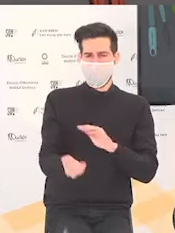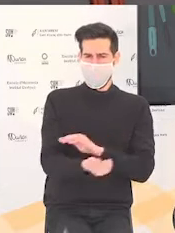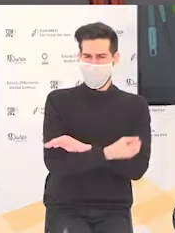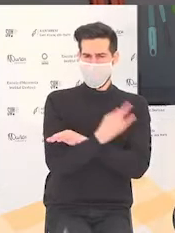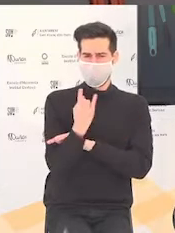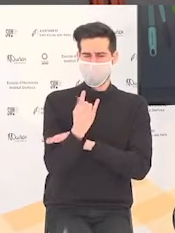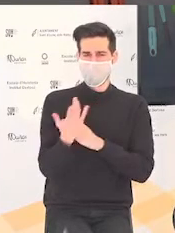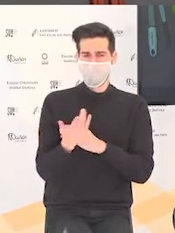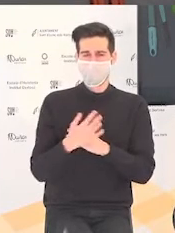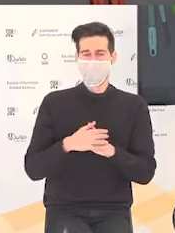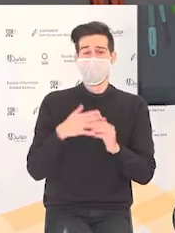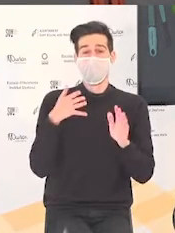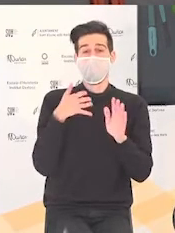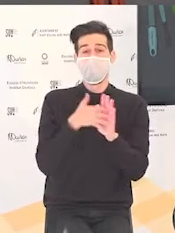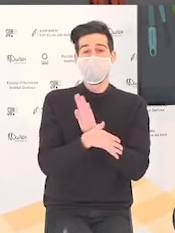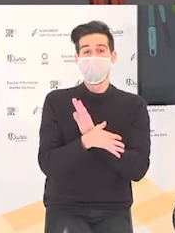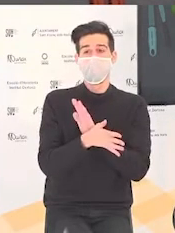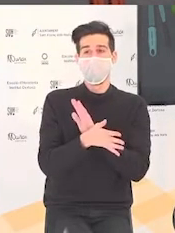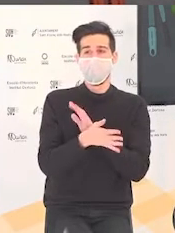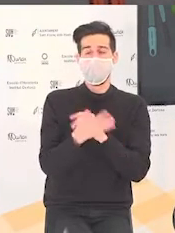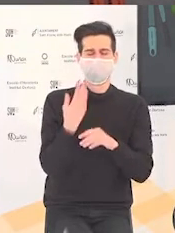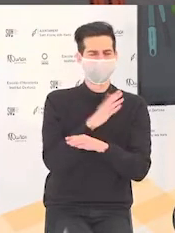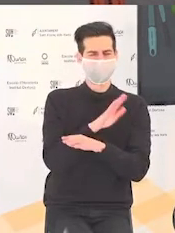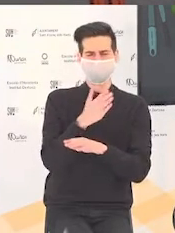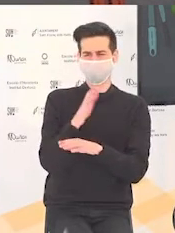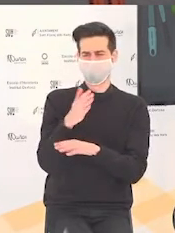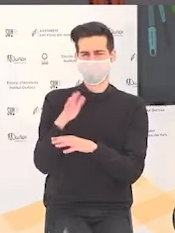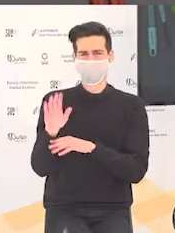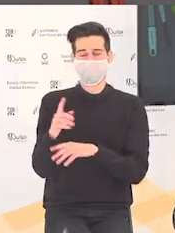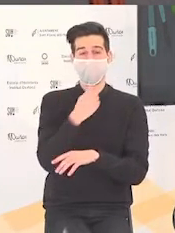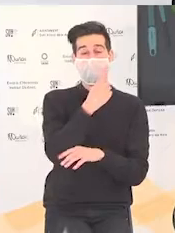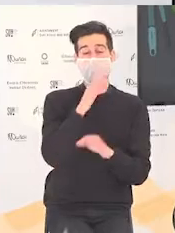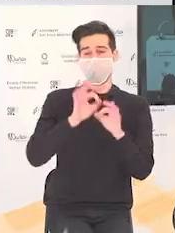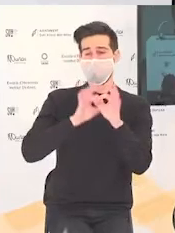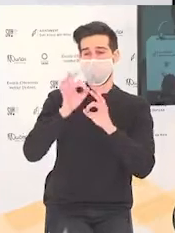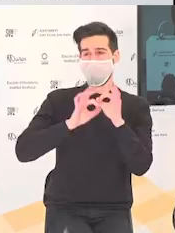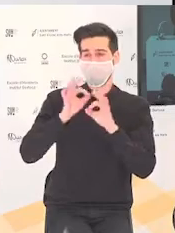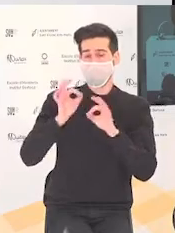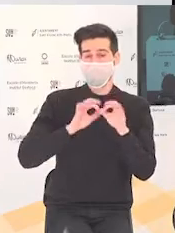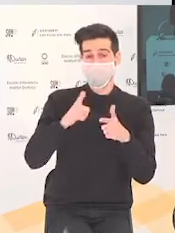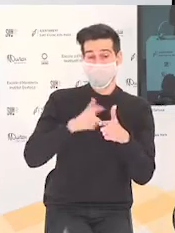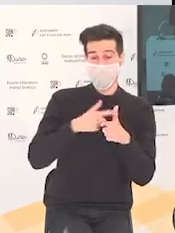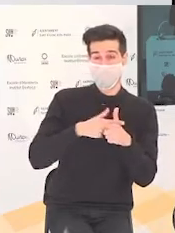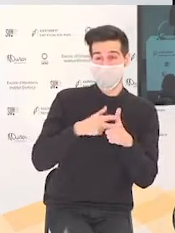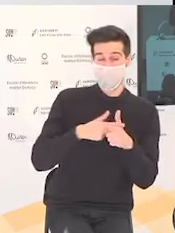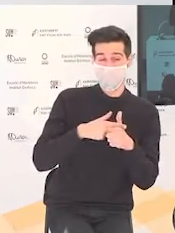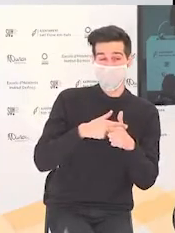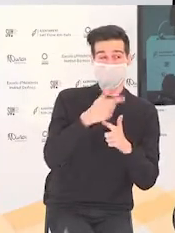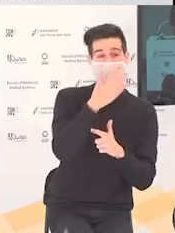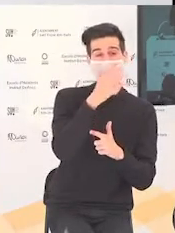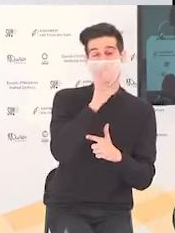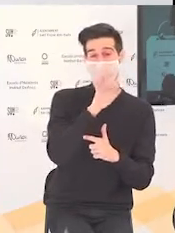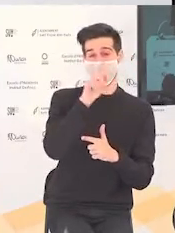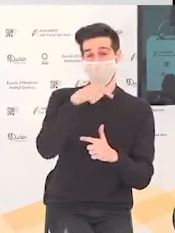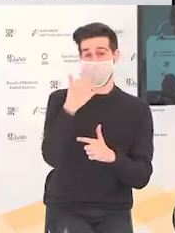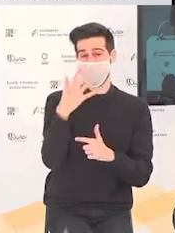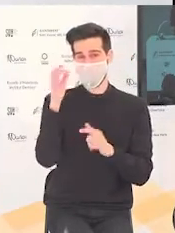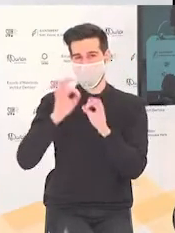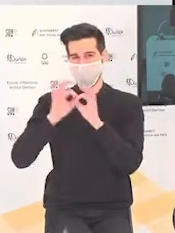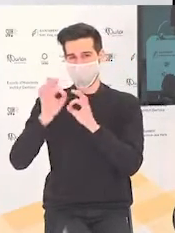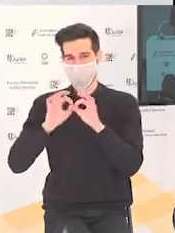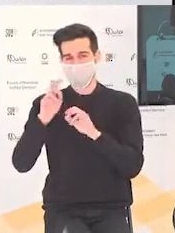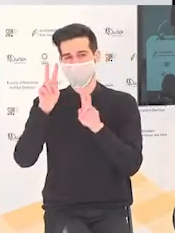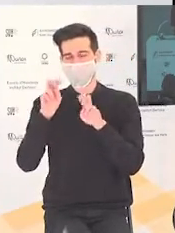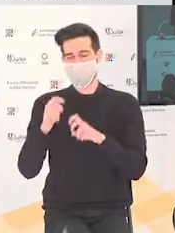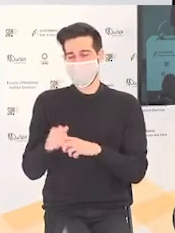recetas y además son bastante presentes. Tengo un 1% en el caso de la patata y un 0,5% en el caso del guisante. So to